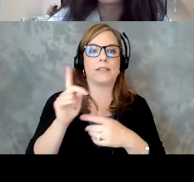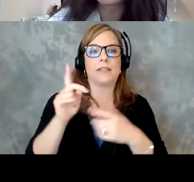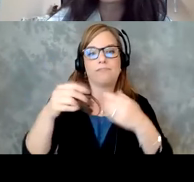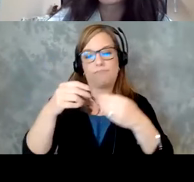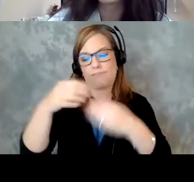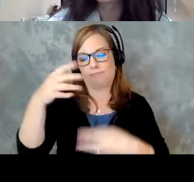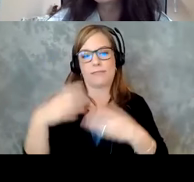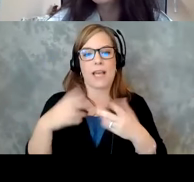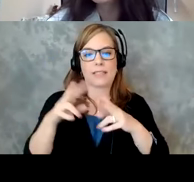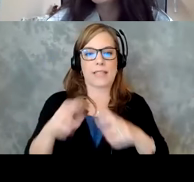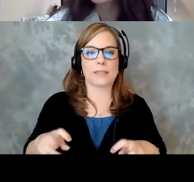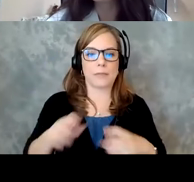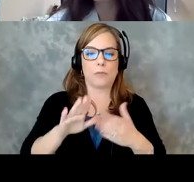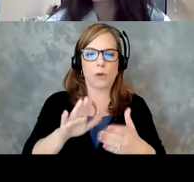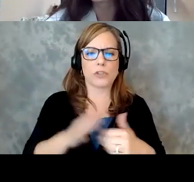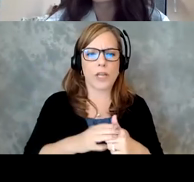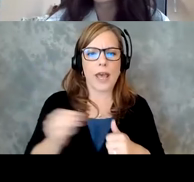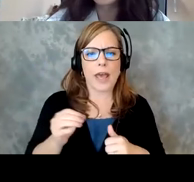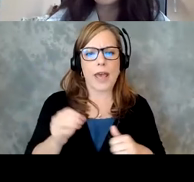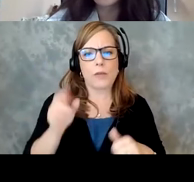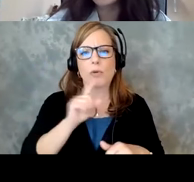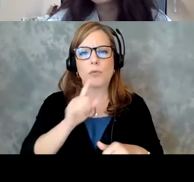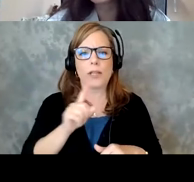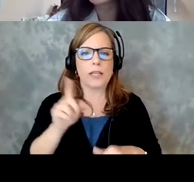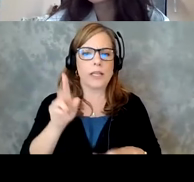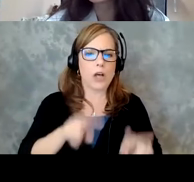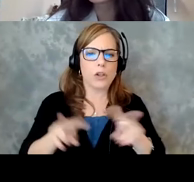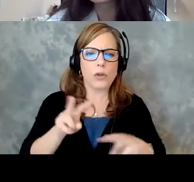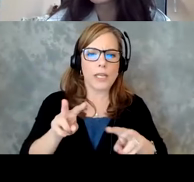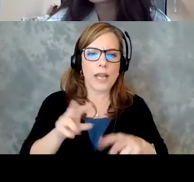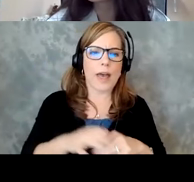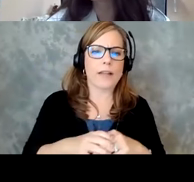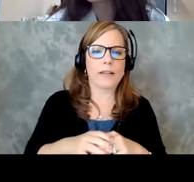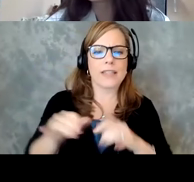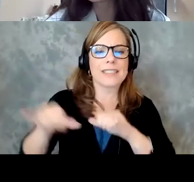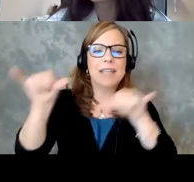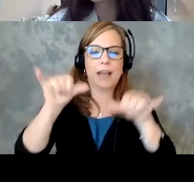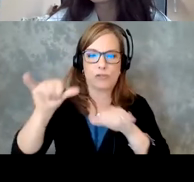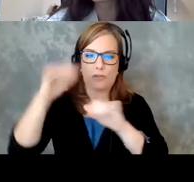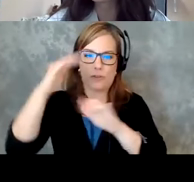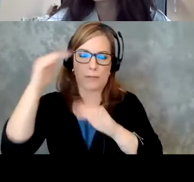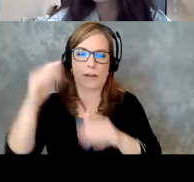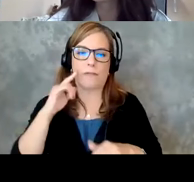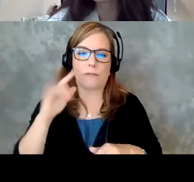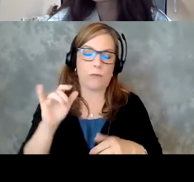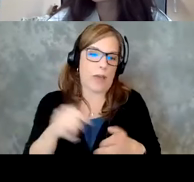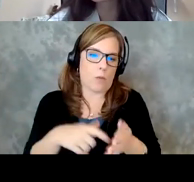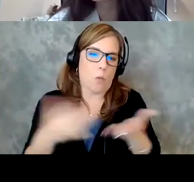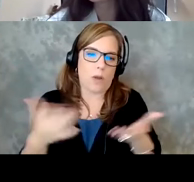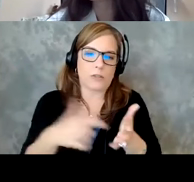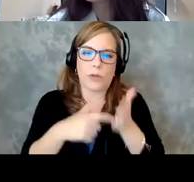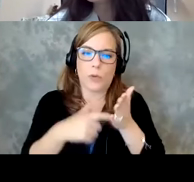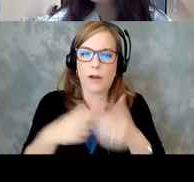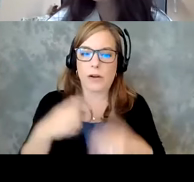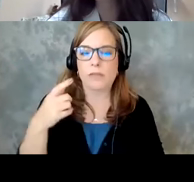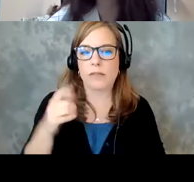the NCQA standards for those kind of required information that the population health management program